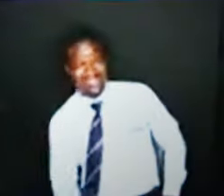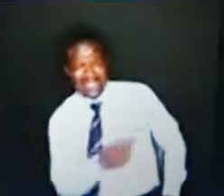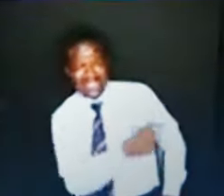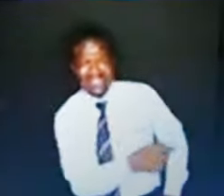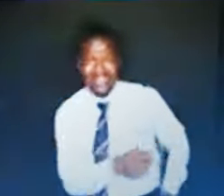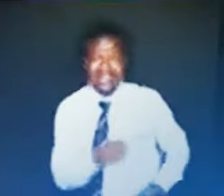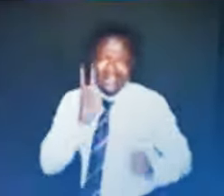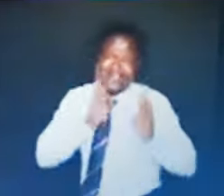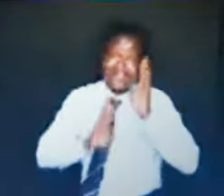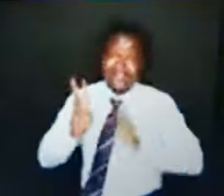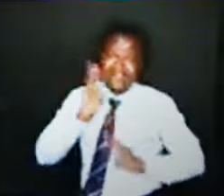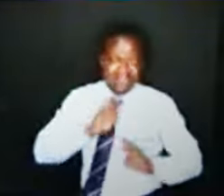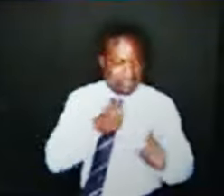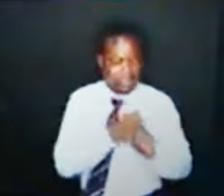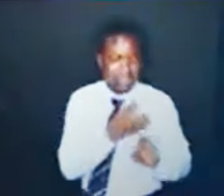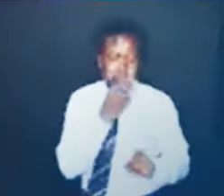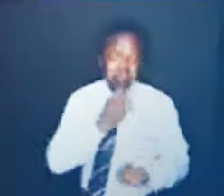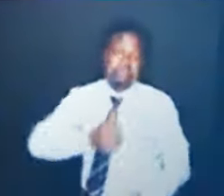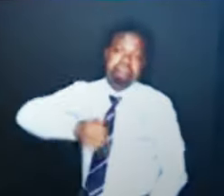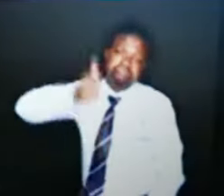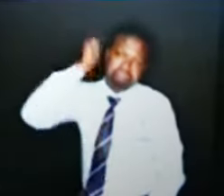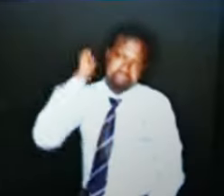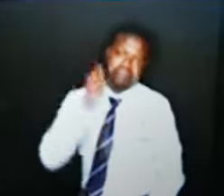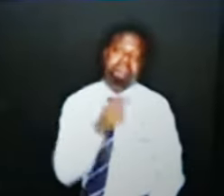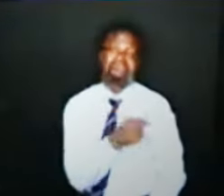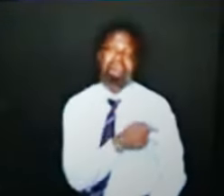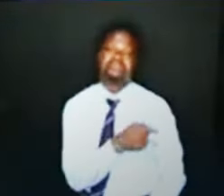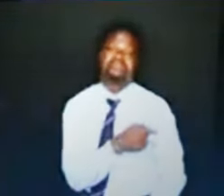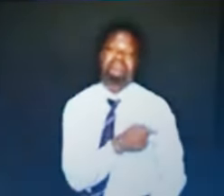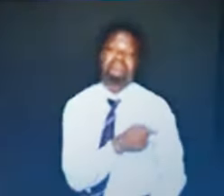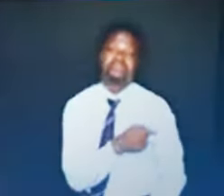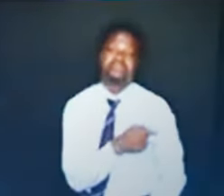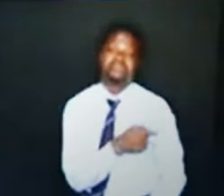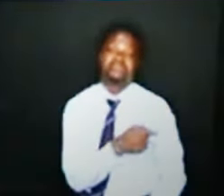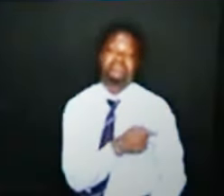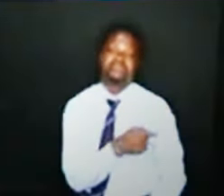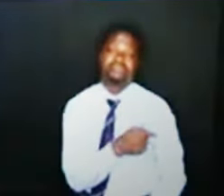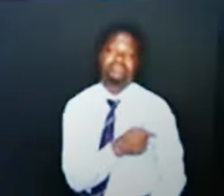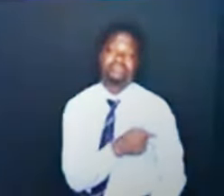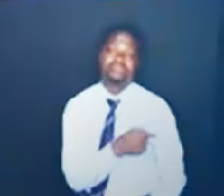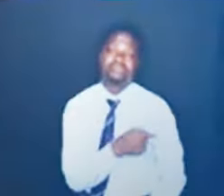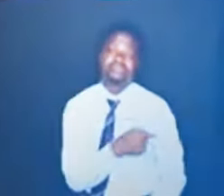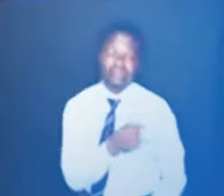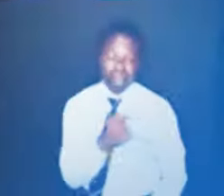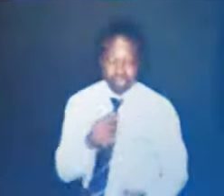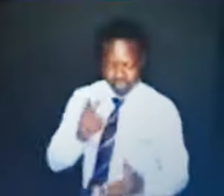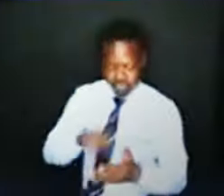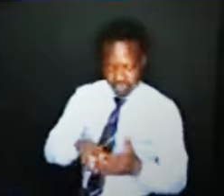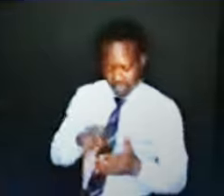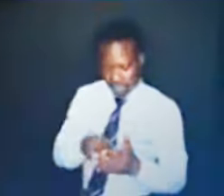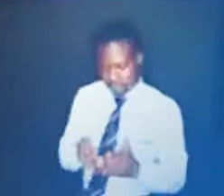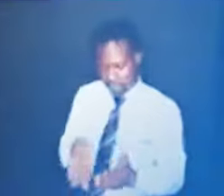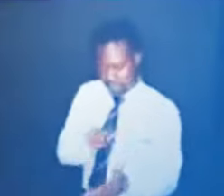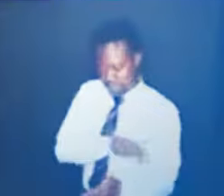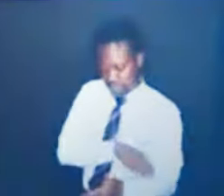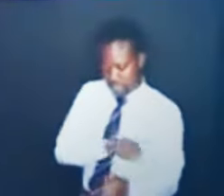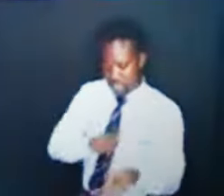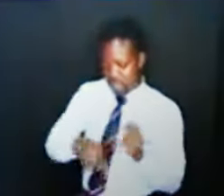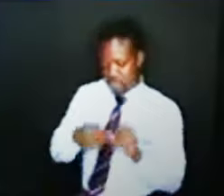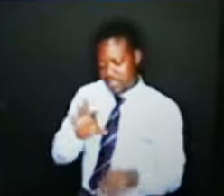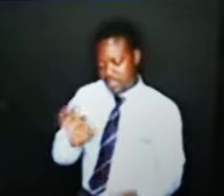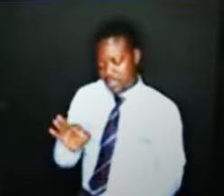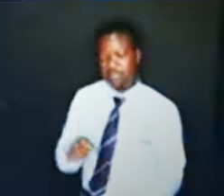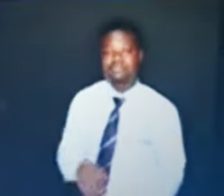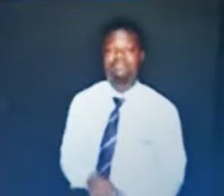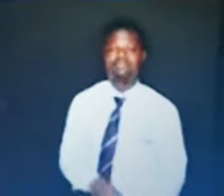eat. Where ya kusi se odidi mpo a na enye yi. So turn with me to verse 9. Enti mumu yenhwe ifinyi mu nkron